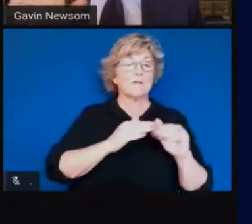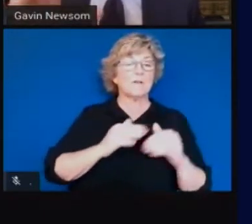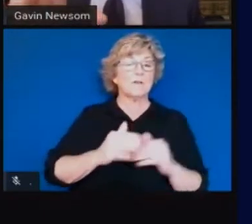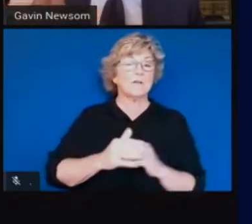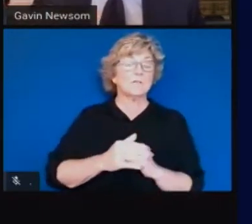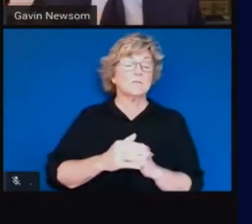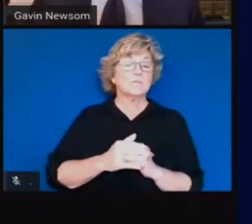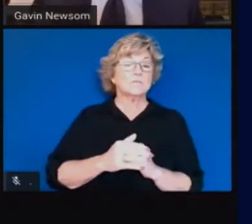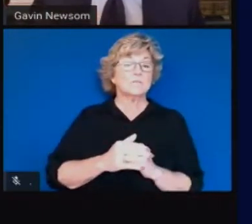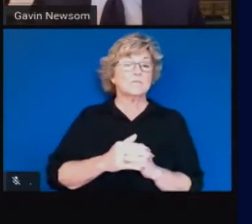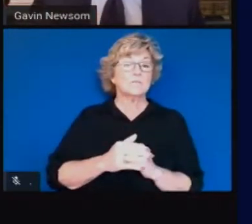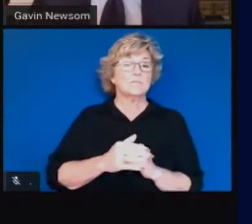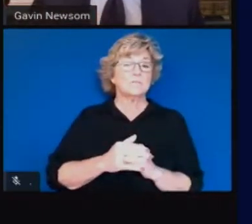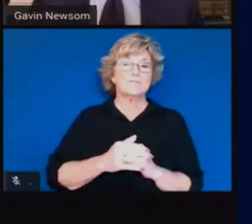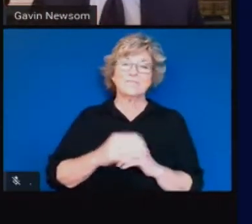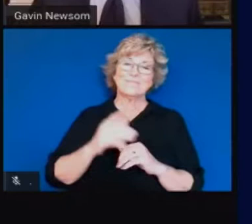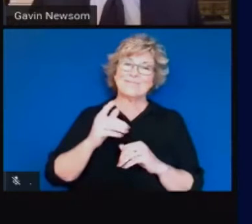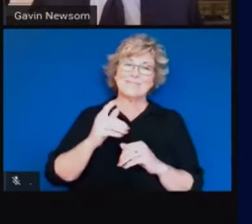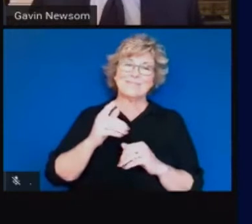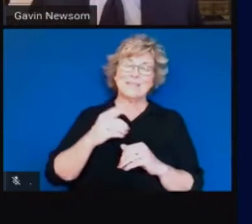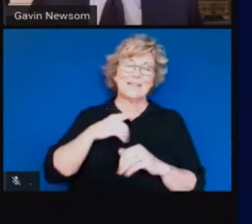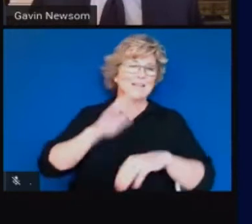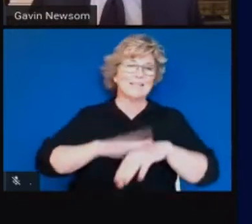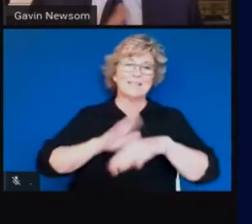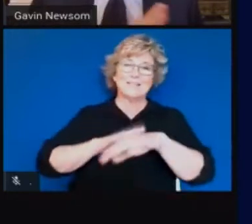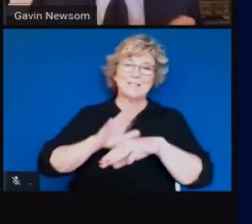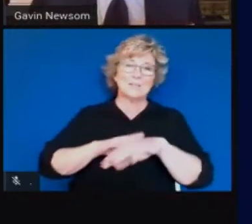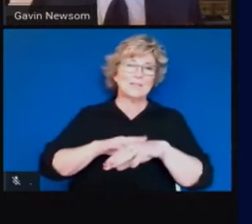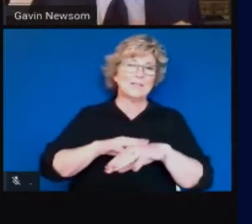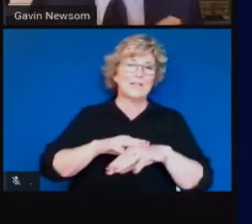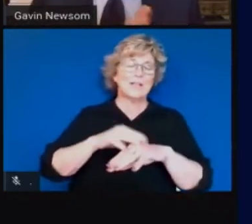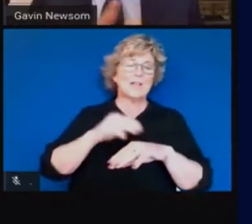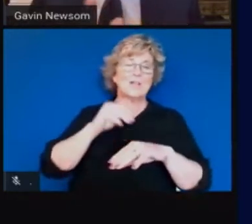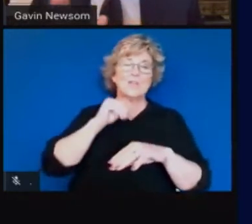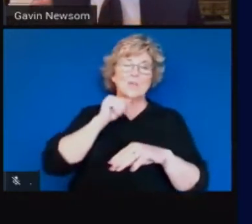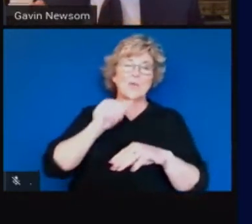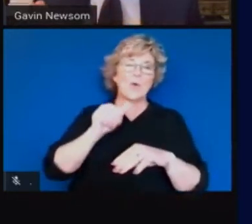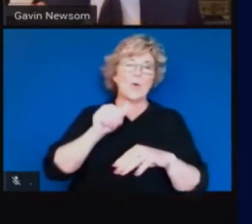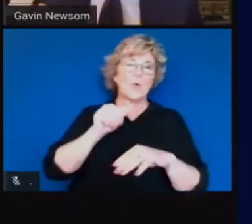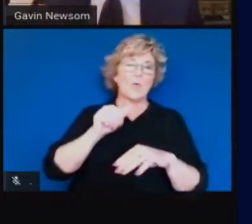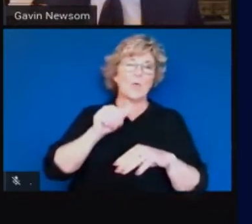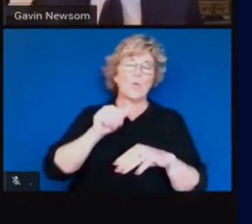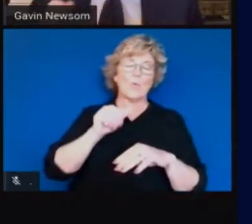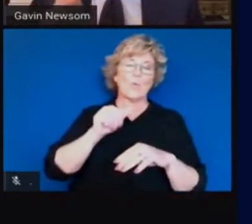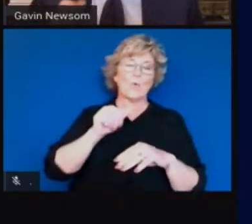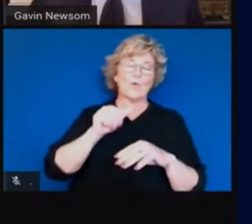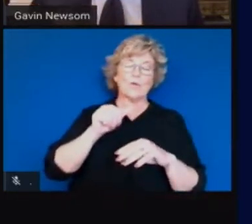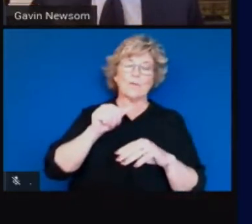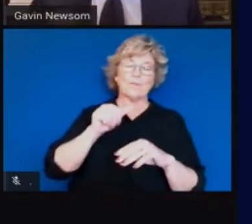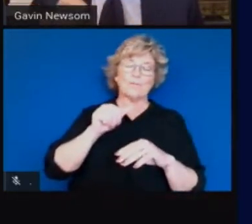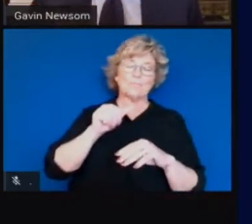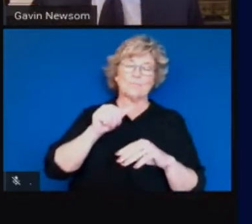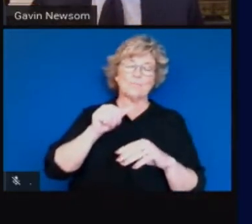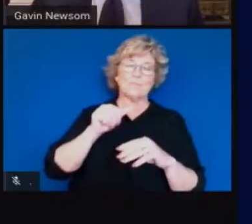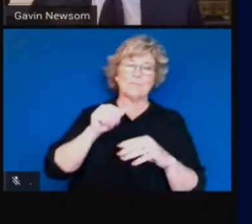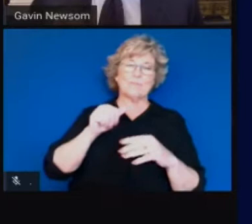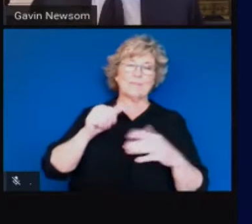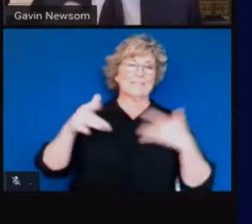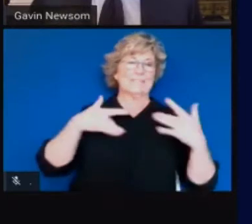rate. Still too early to tell, and I caution people not to read in again to weekend numbers, but we'll take a